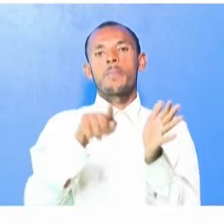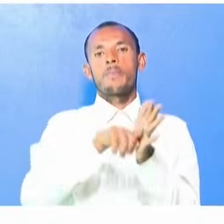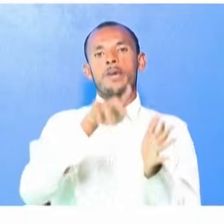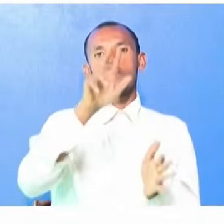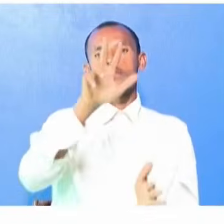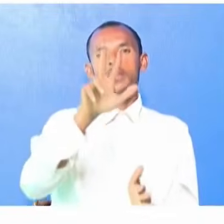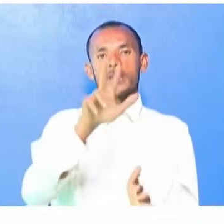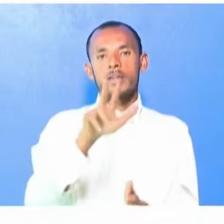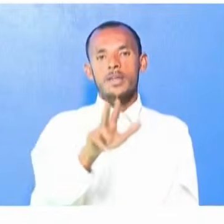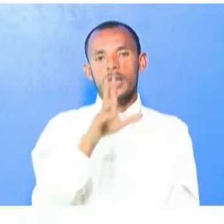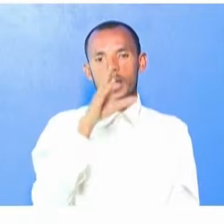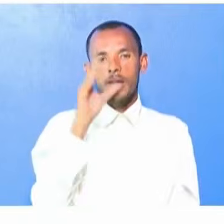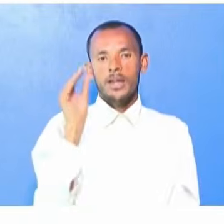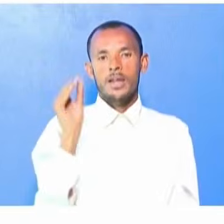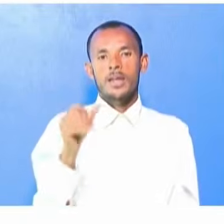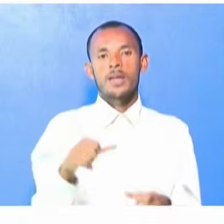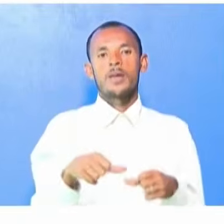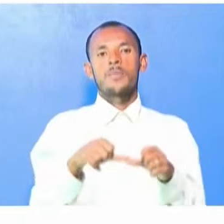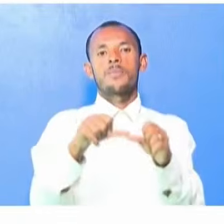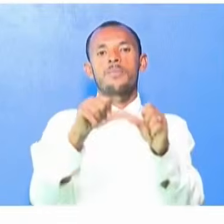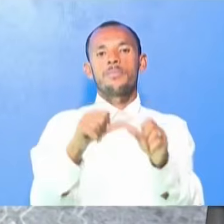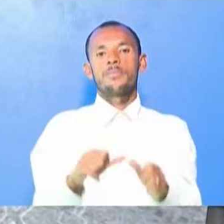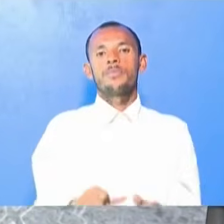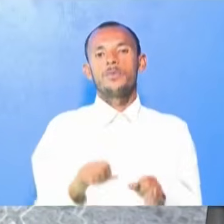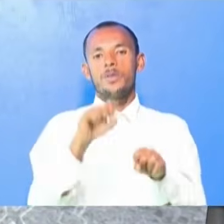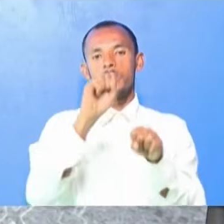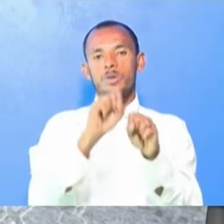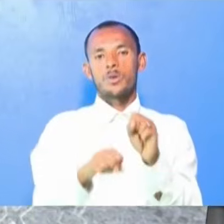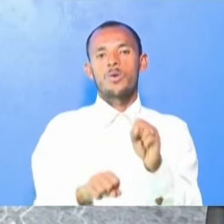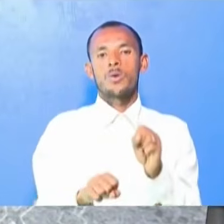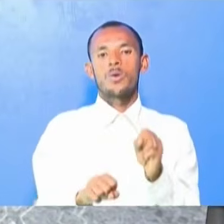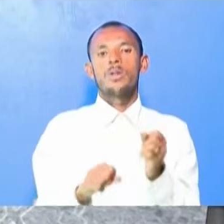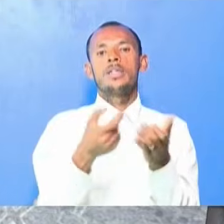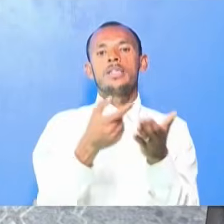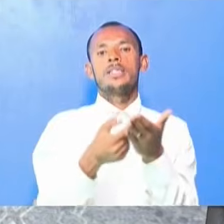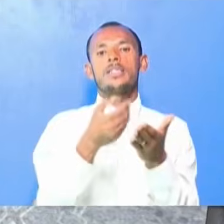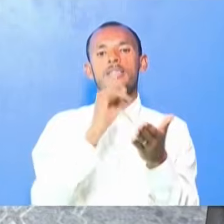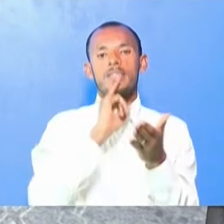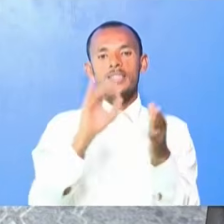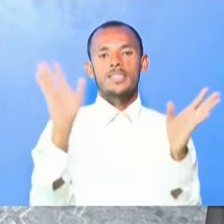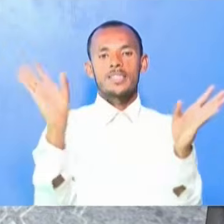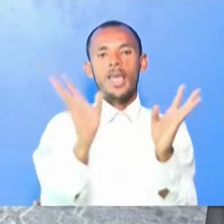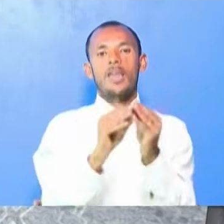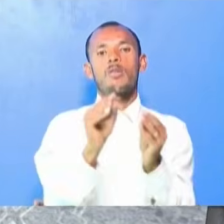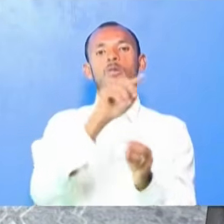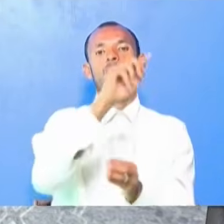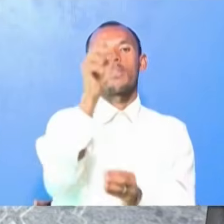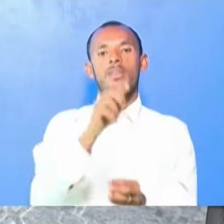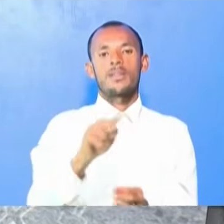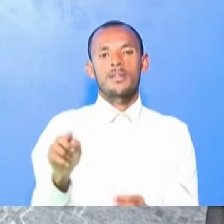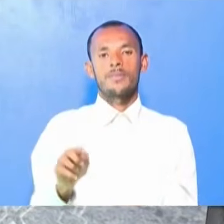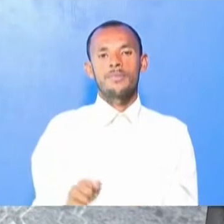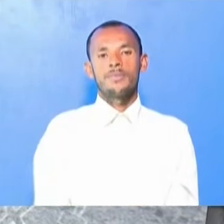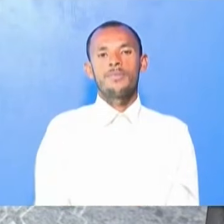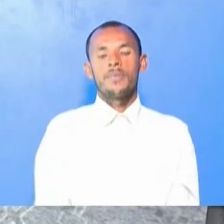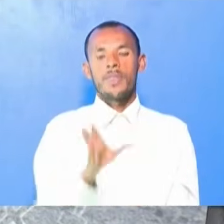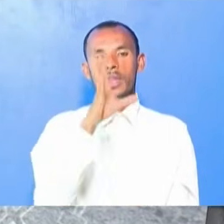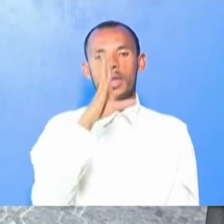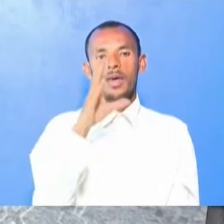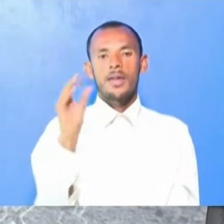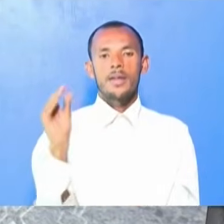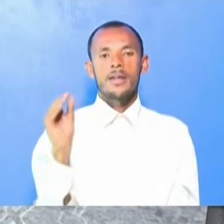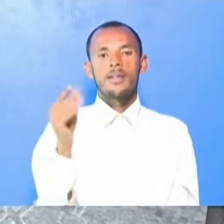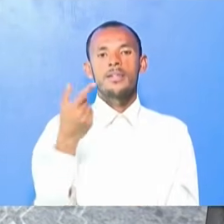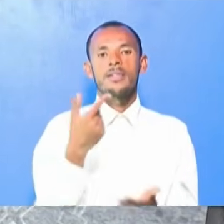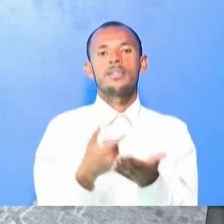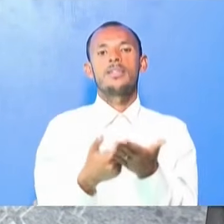3, and it goes on like this. So this is the set of integer. And this